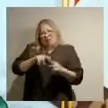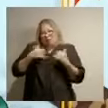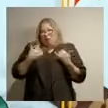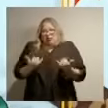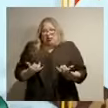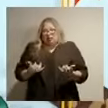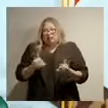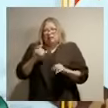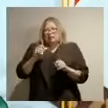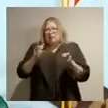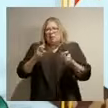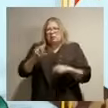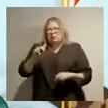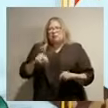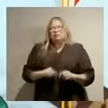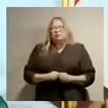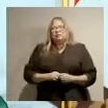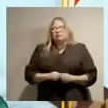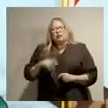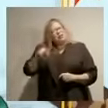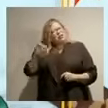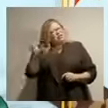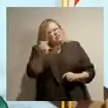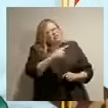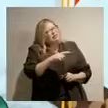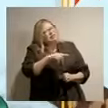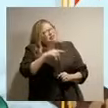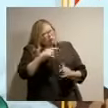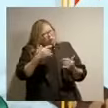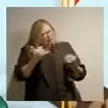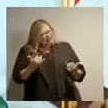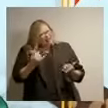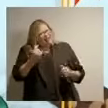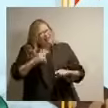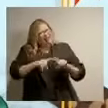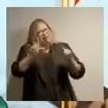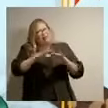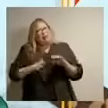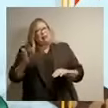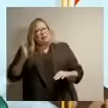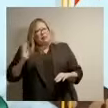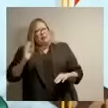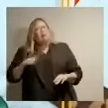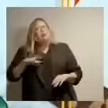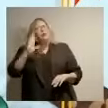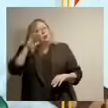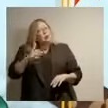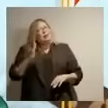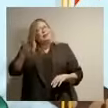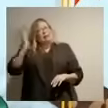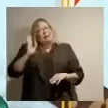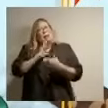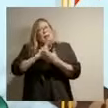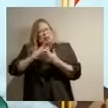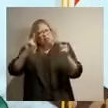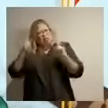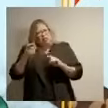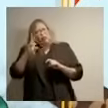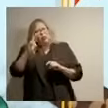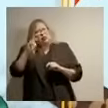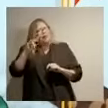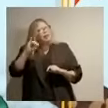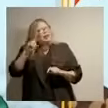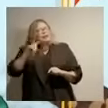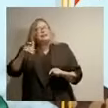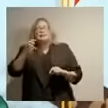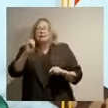question. Today's a little bit different than past May revises. Usually the budget doc is like hundreds of pages. Today's is less than 50.